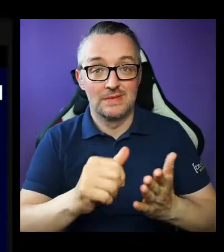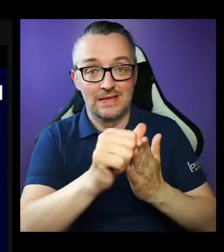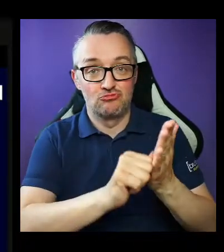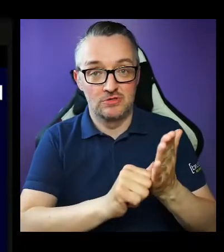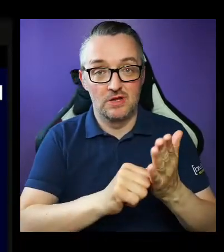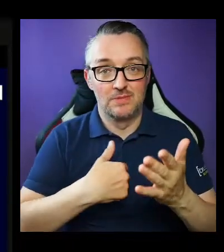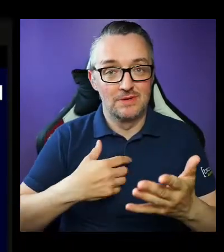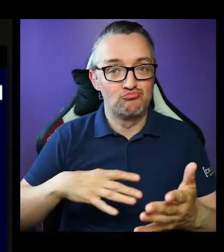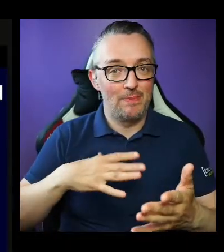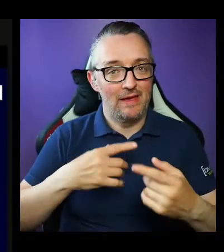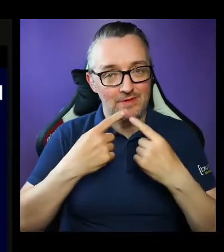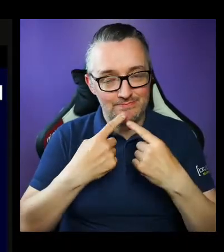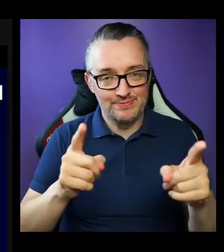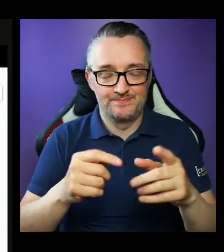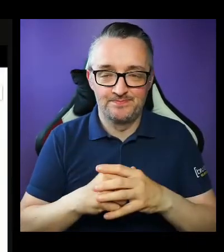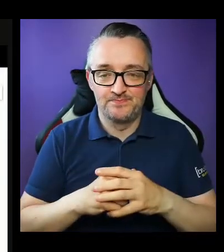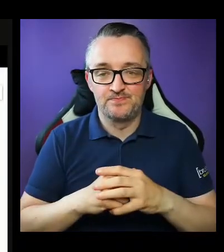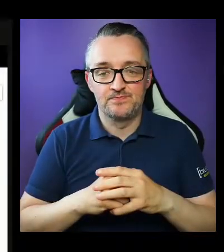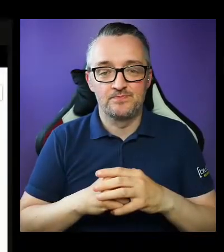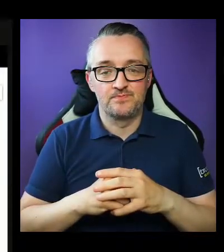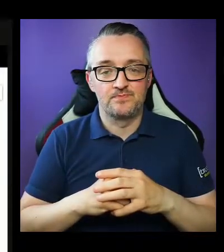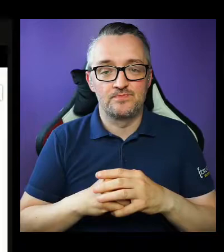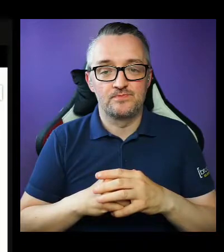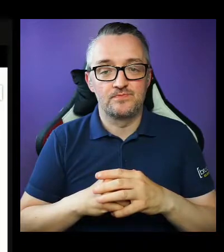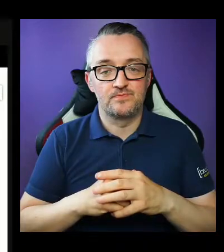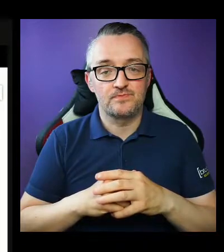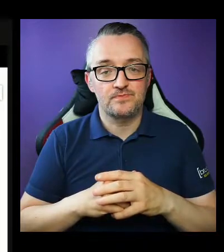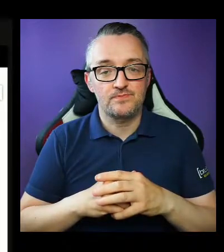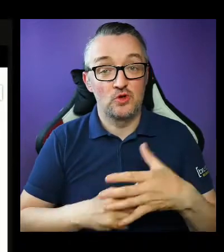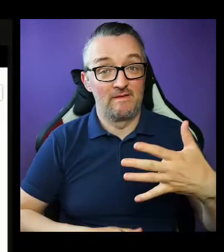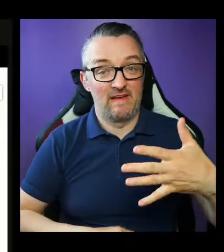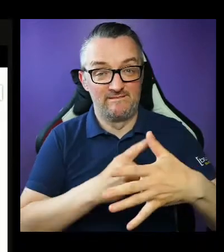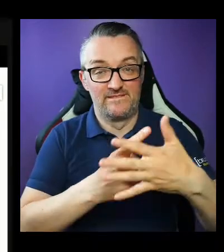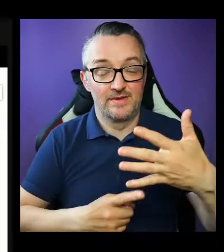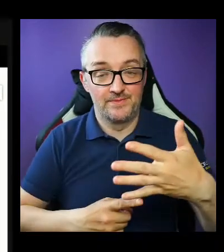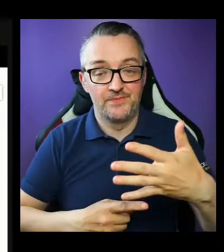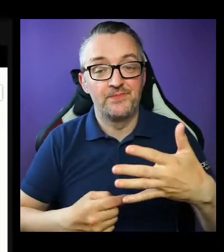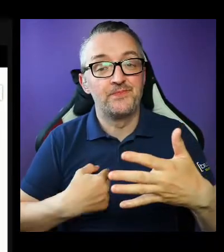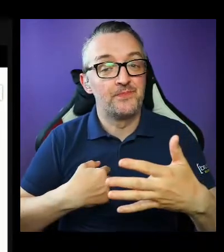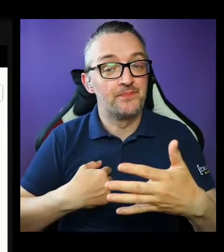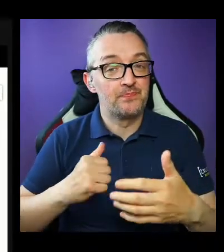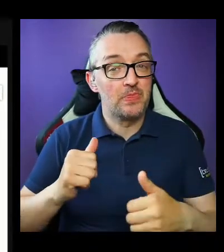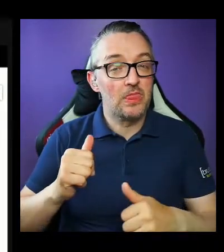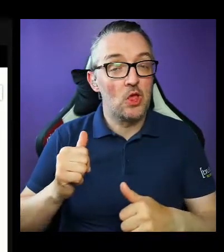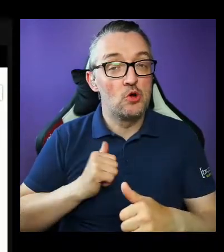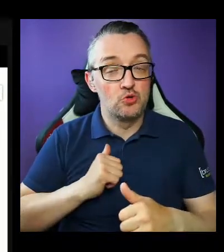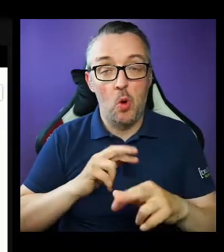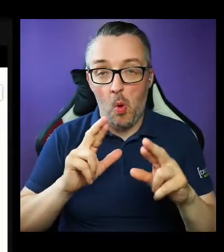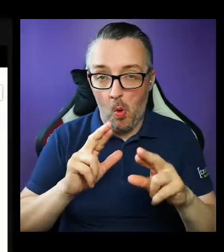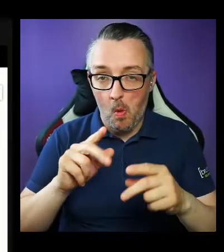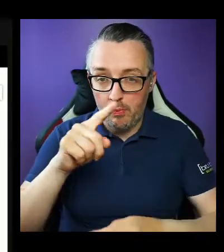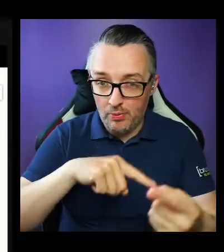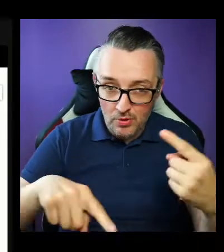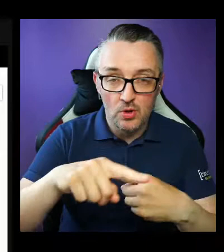prepared for you today. So I'll go with the assumption that hopefully